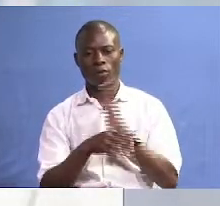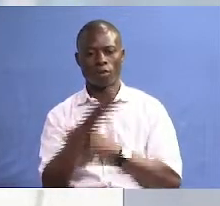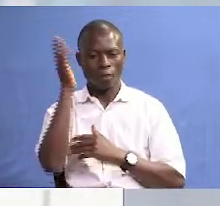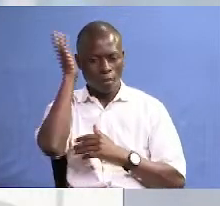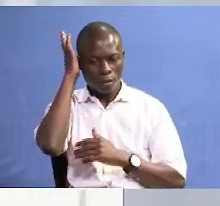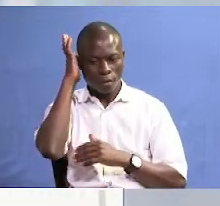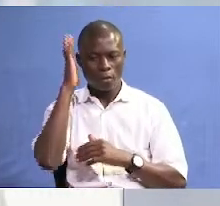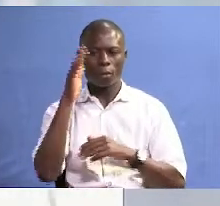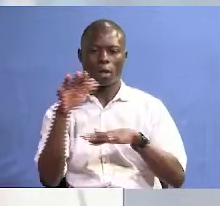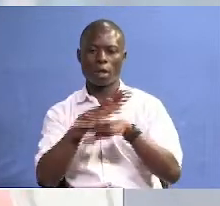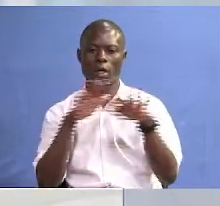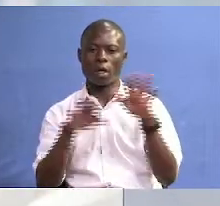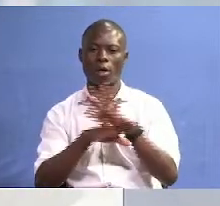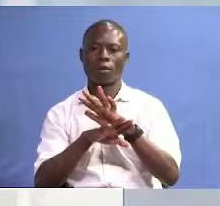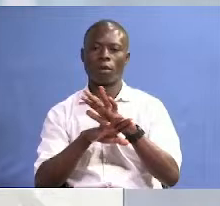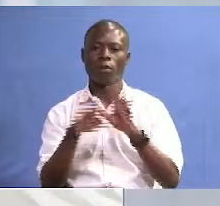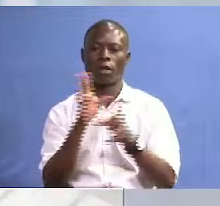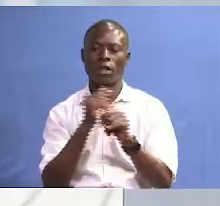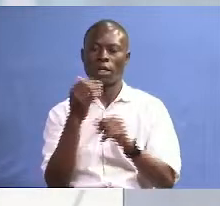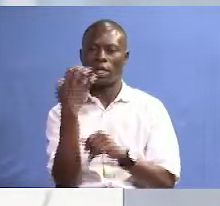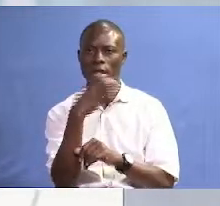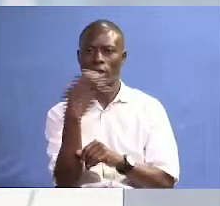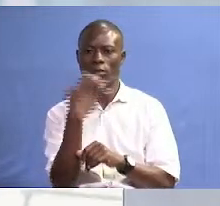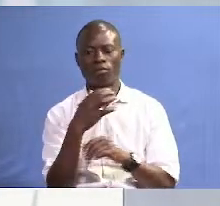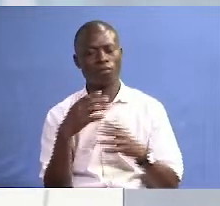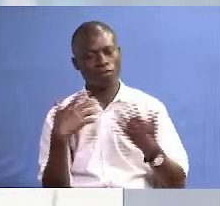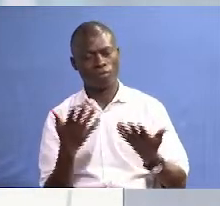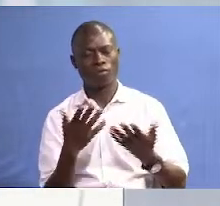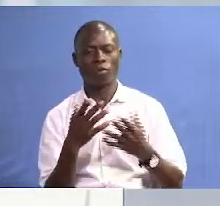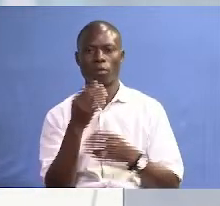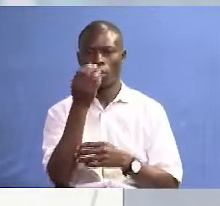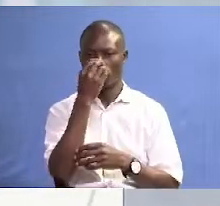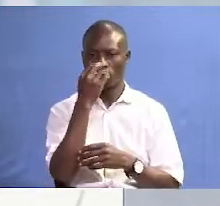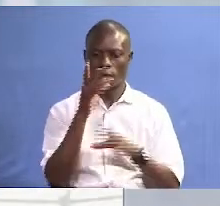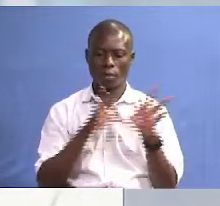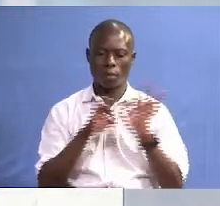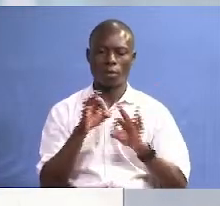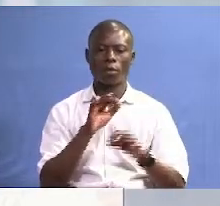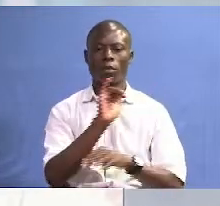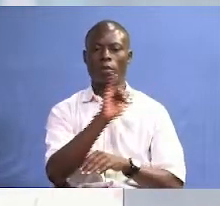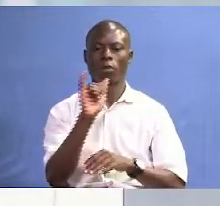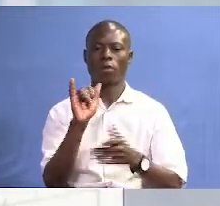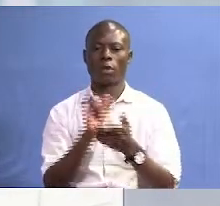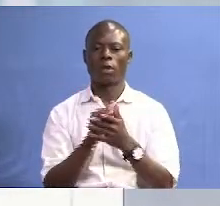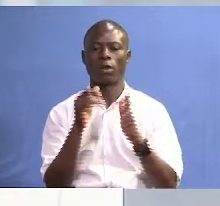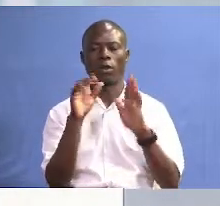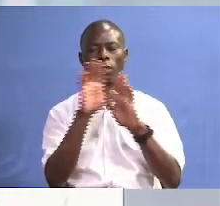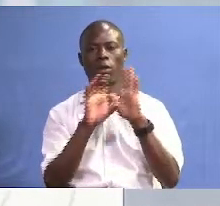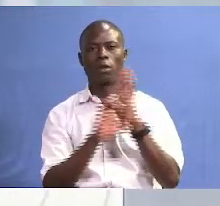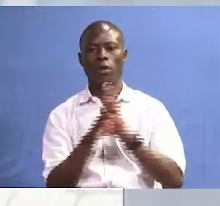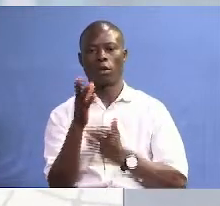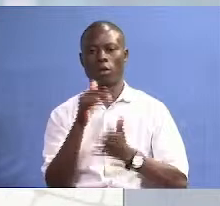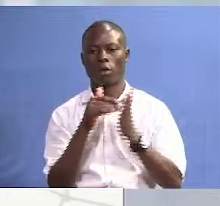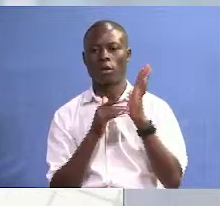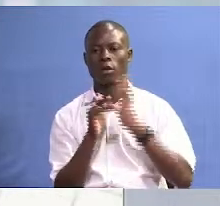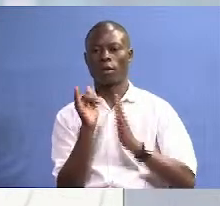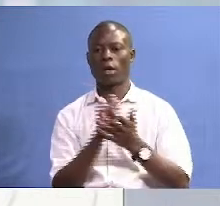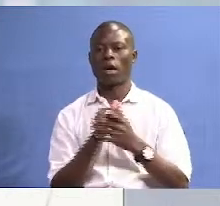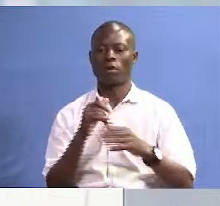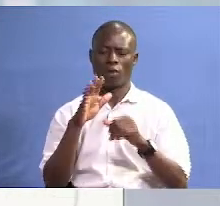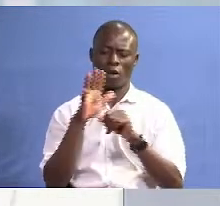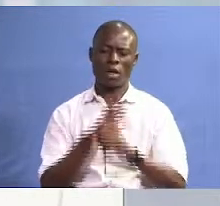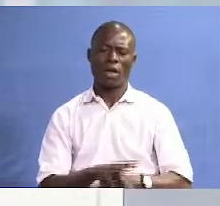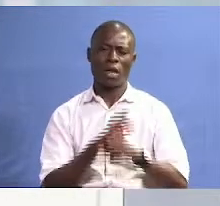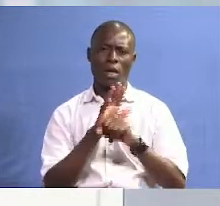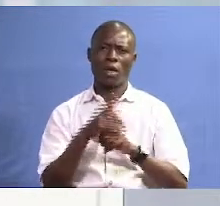Deputy President Rigathi Gachagua. Ruto, in explaining his bold call, said that recent political pressure